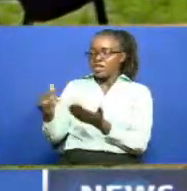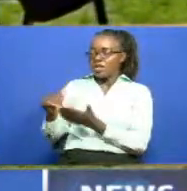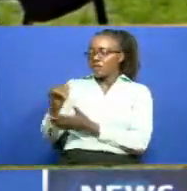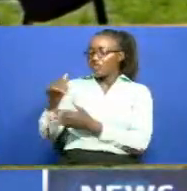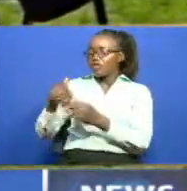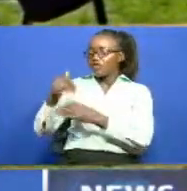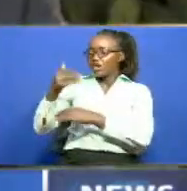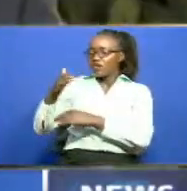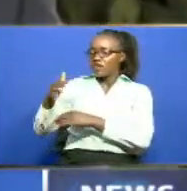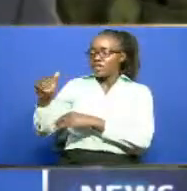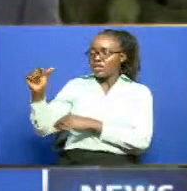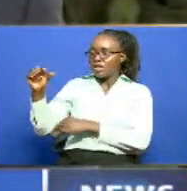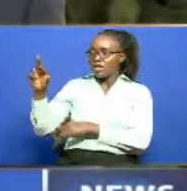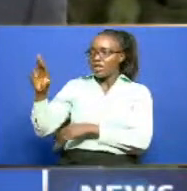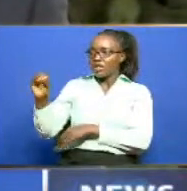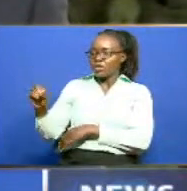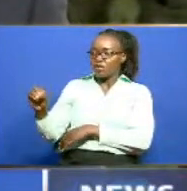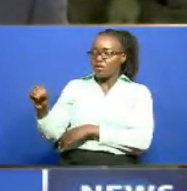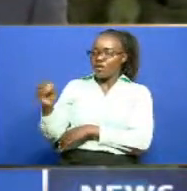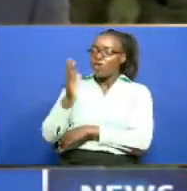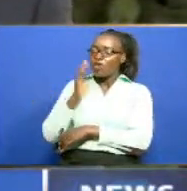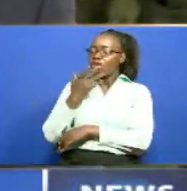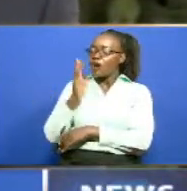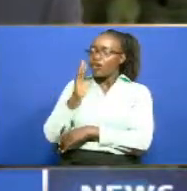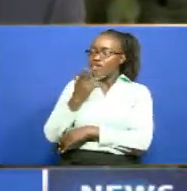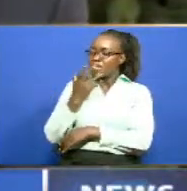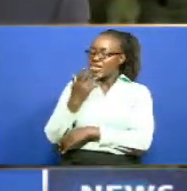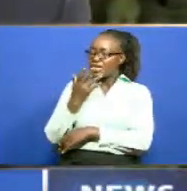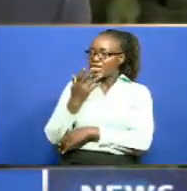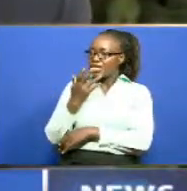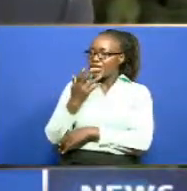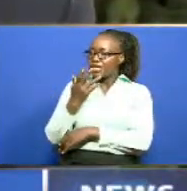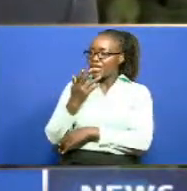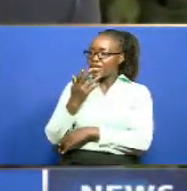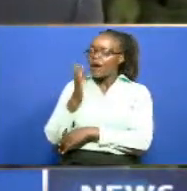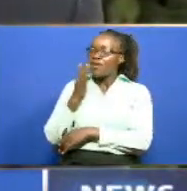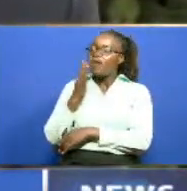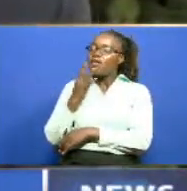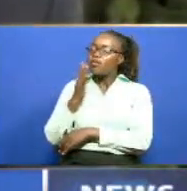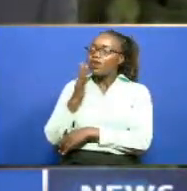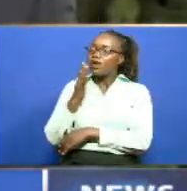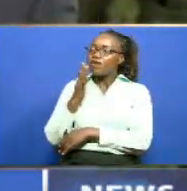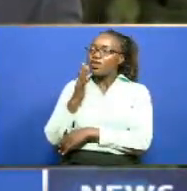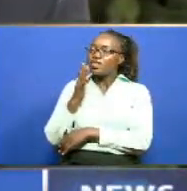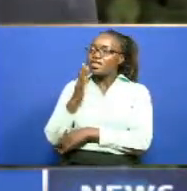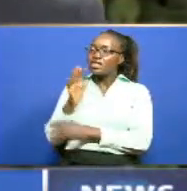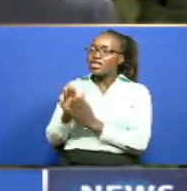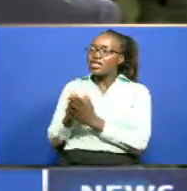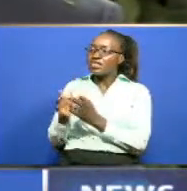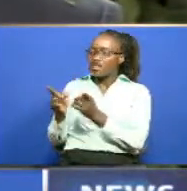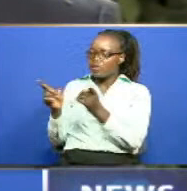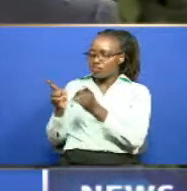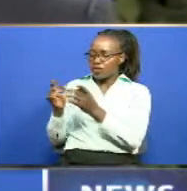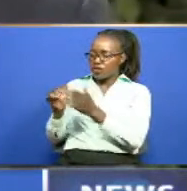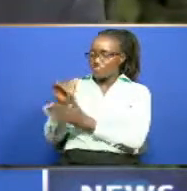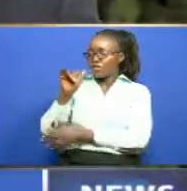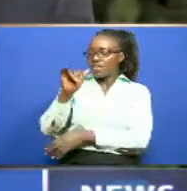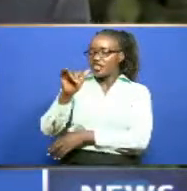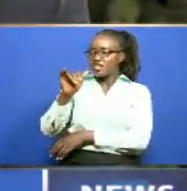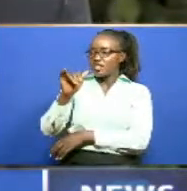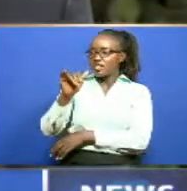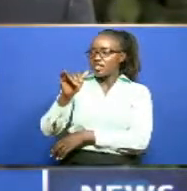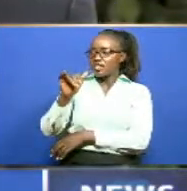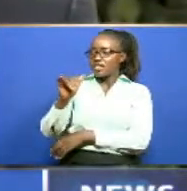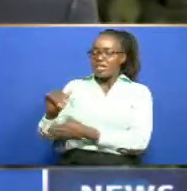mostly agro, horticulture, and flowers and floriculture. There was a shortage of flights. So the